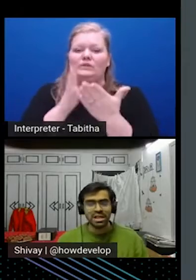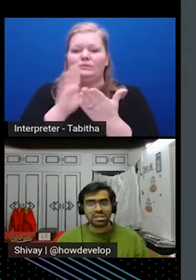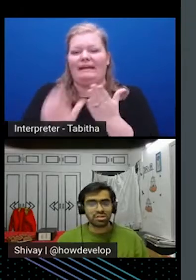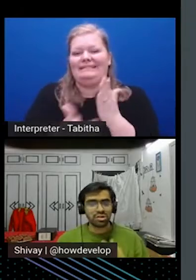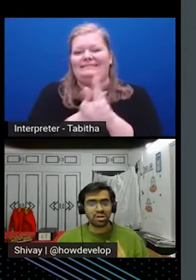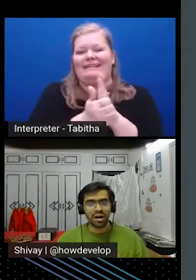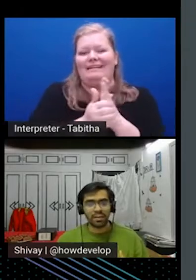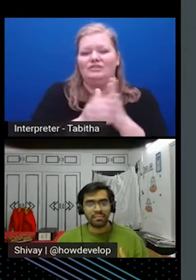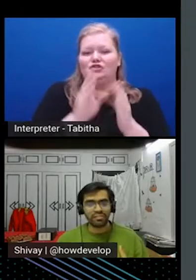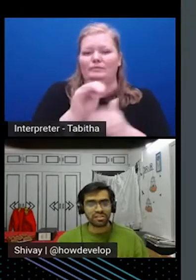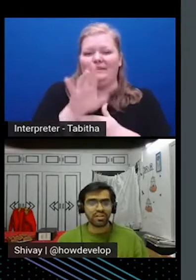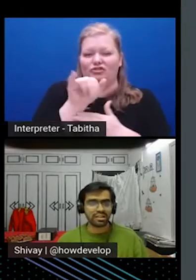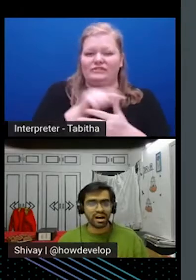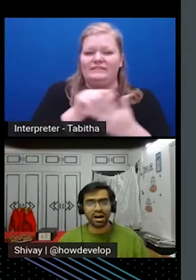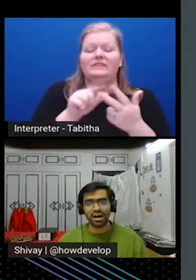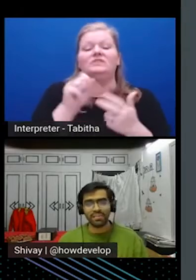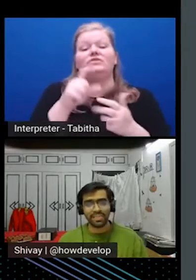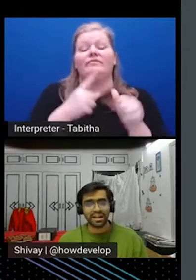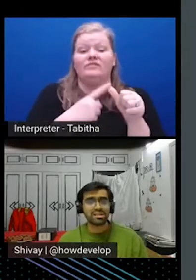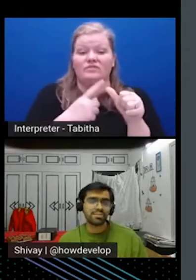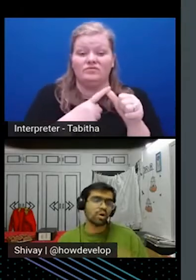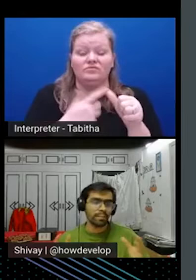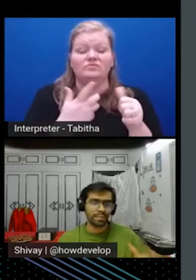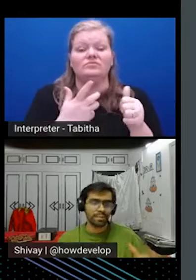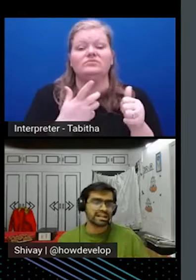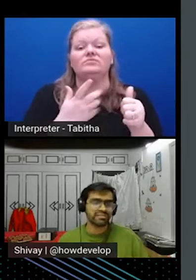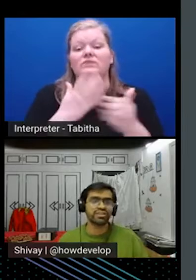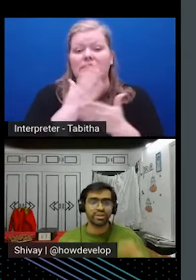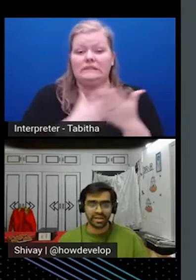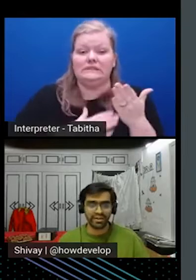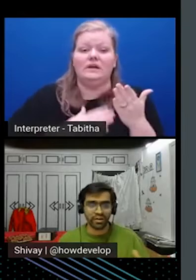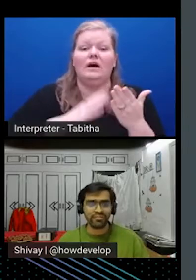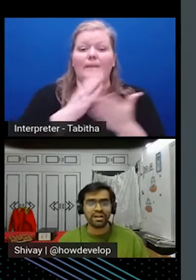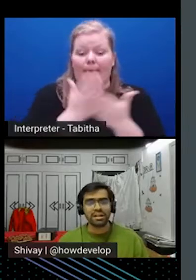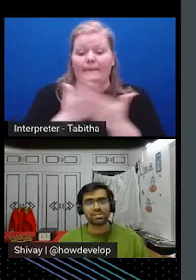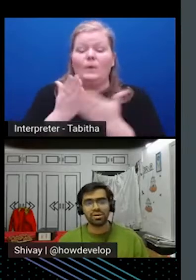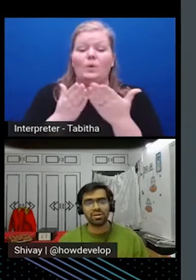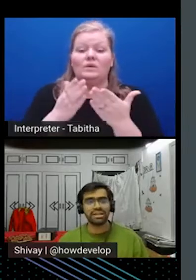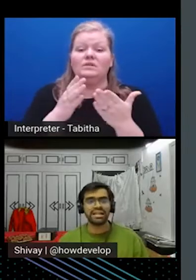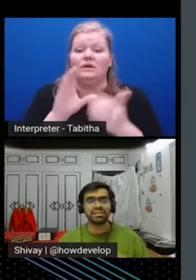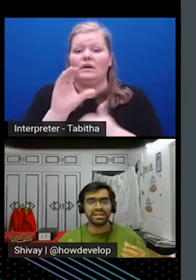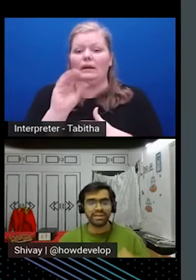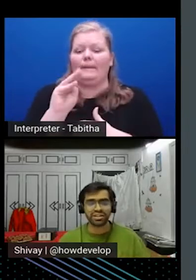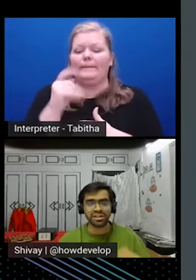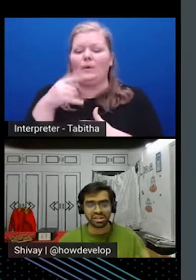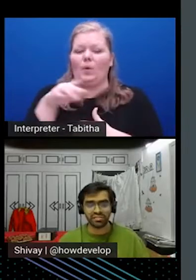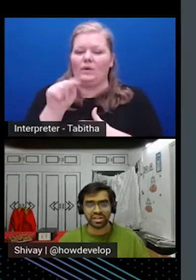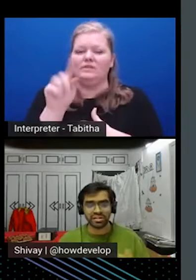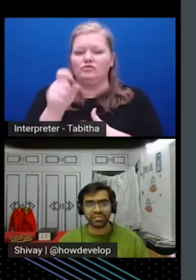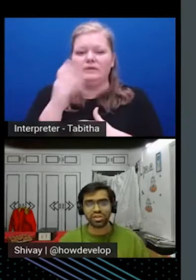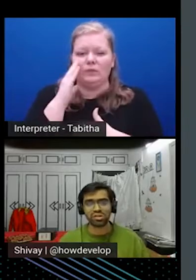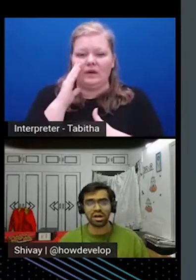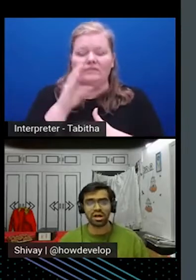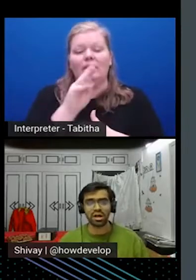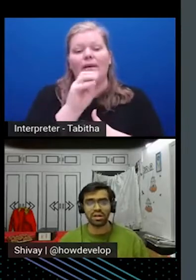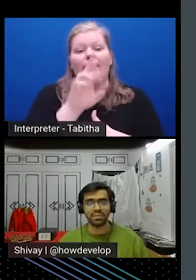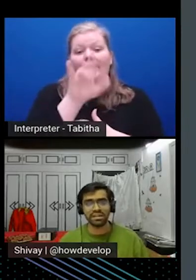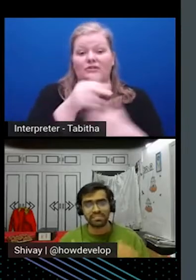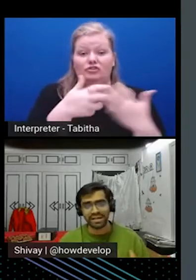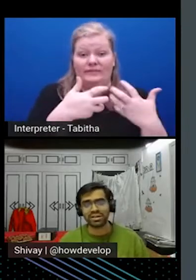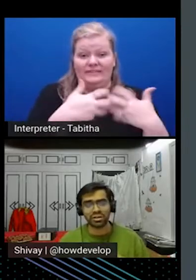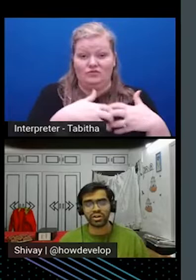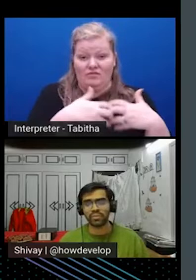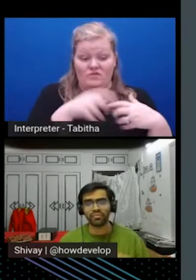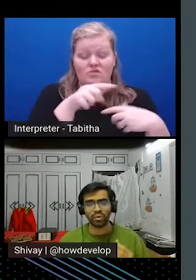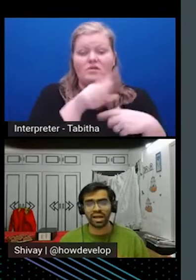Meshery. So first of all, there are some components that we should be aware of. So there is the Meshery server, which